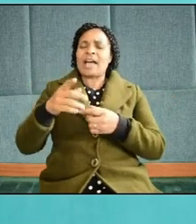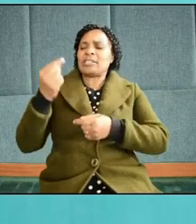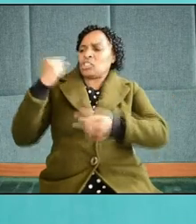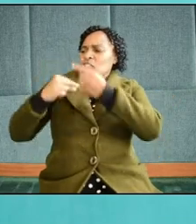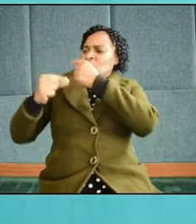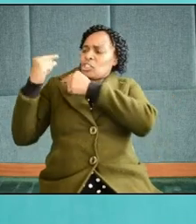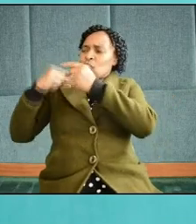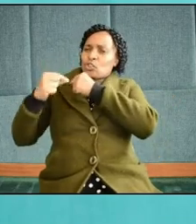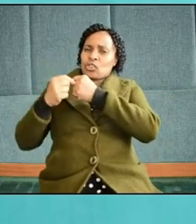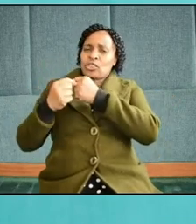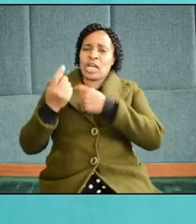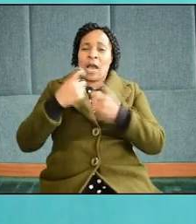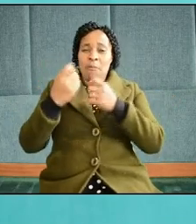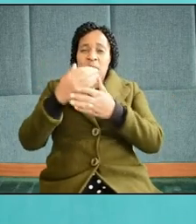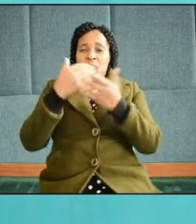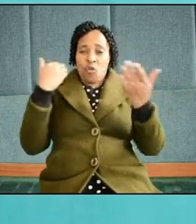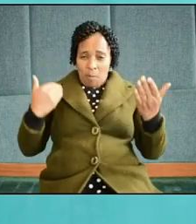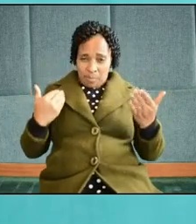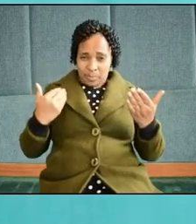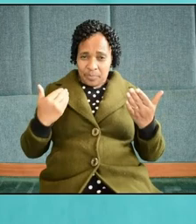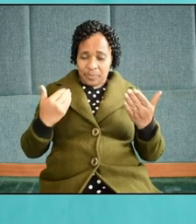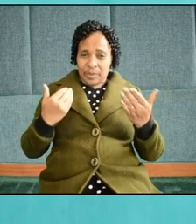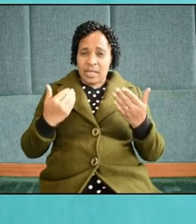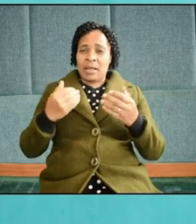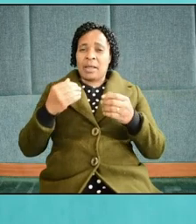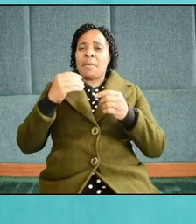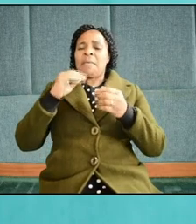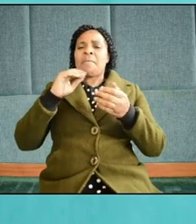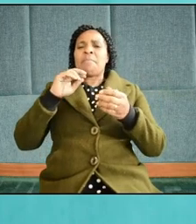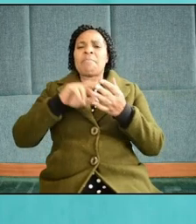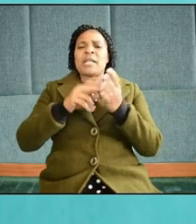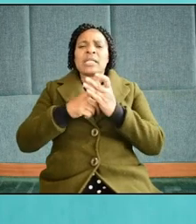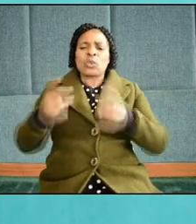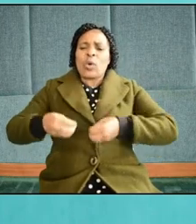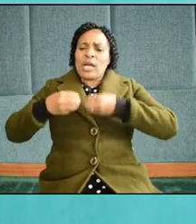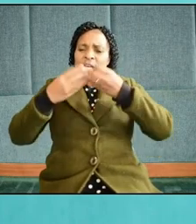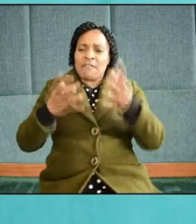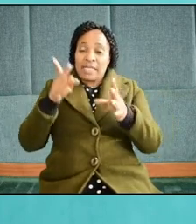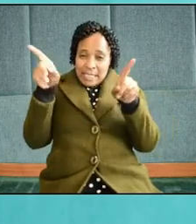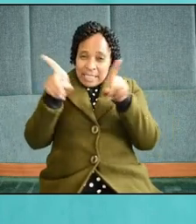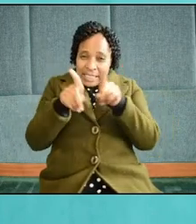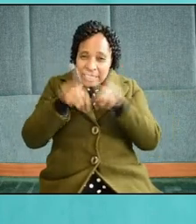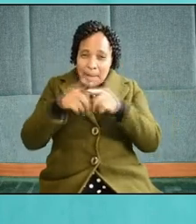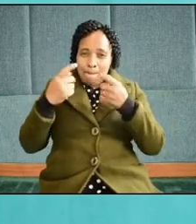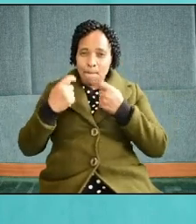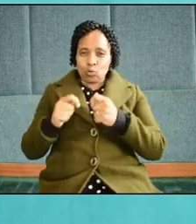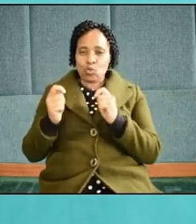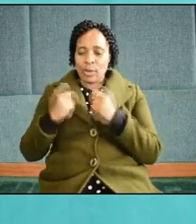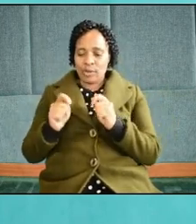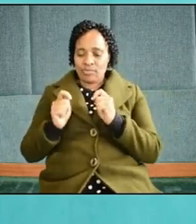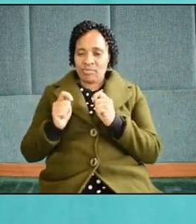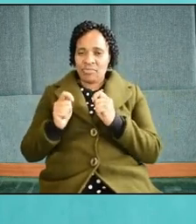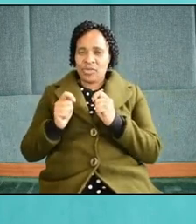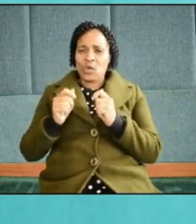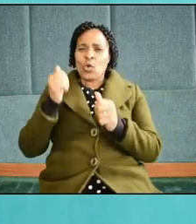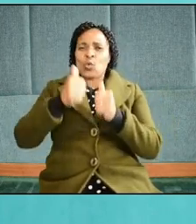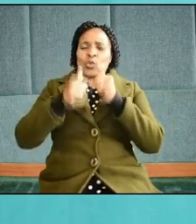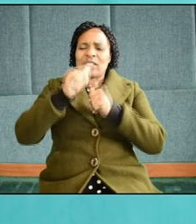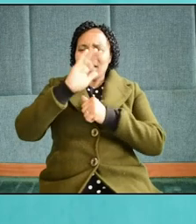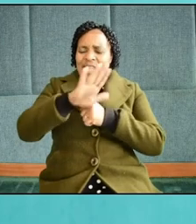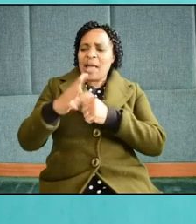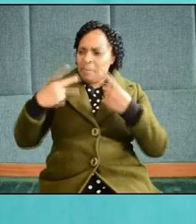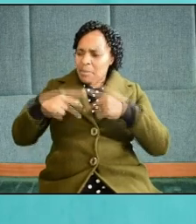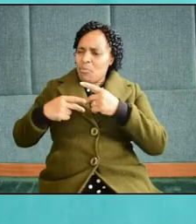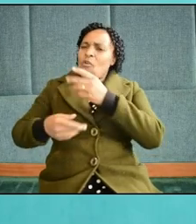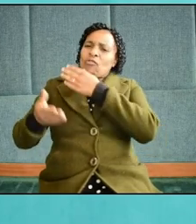their predecessors had been before. Mm-hmm. So it's like they're being given the same tests mm-hmm. that their ancestors had been given